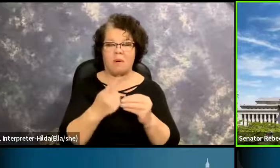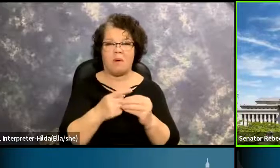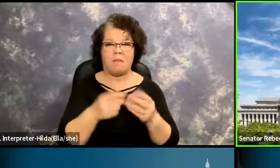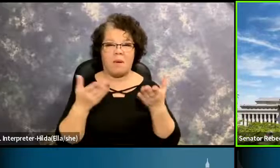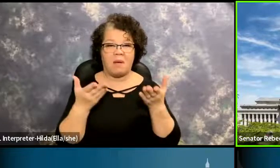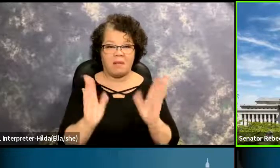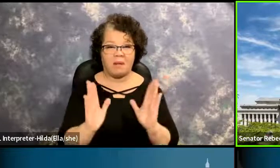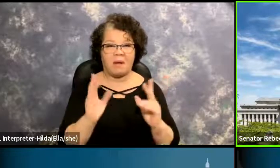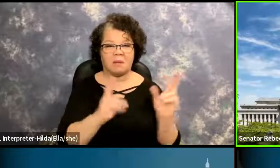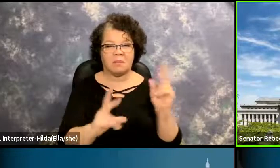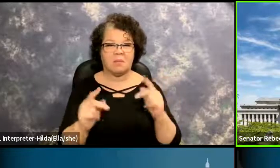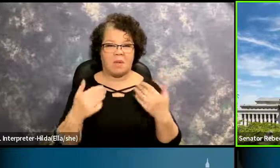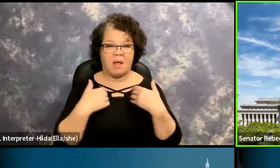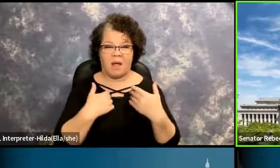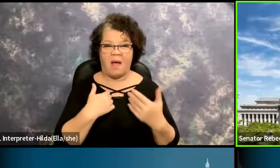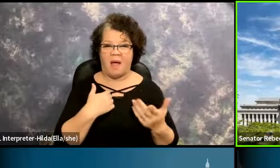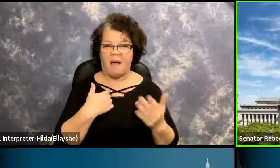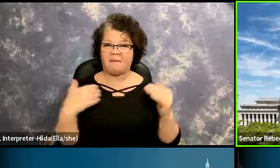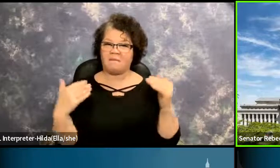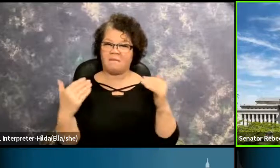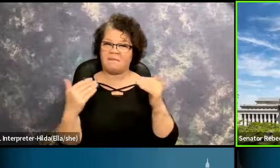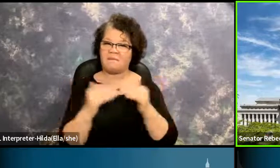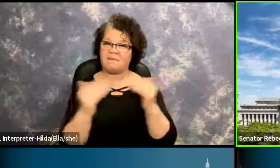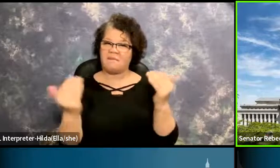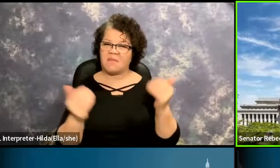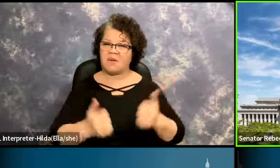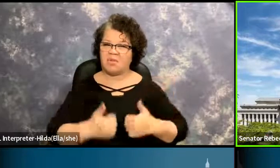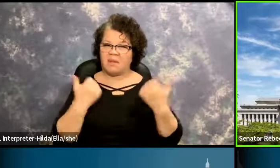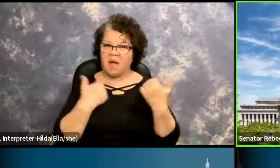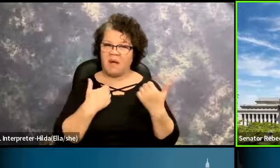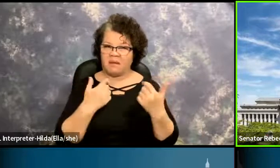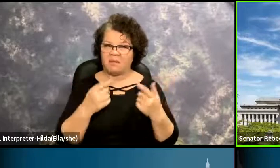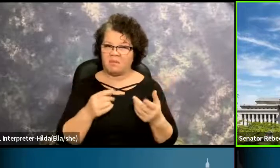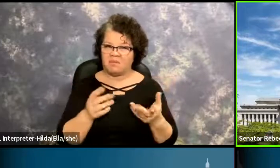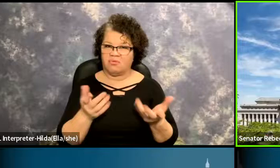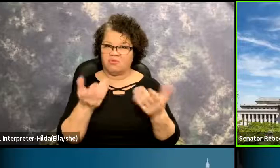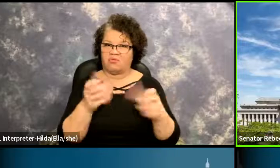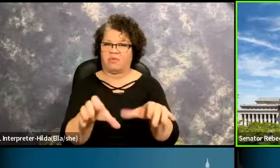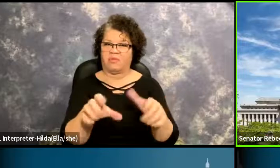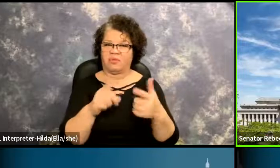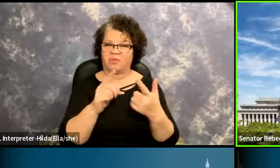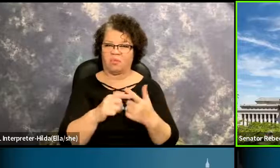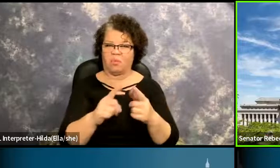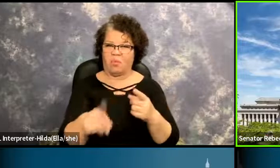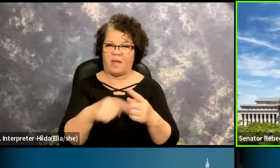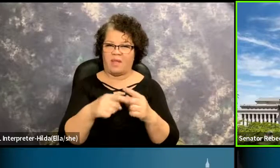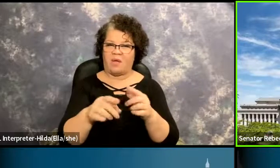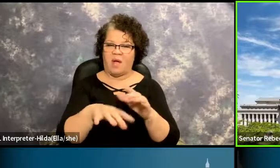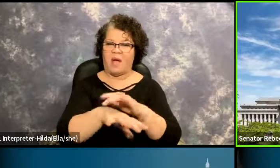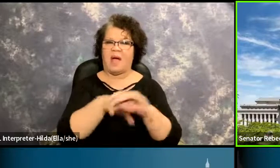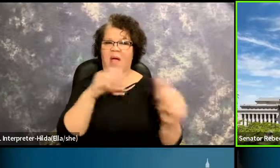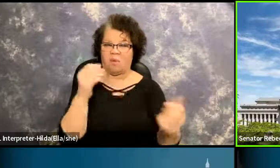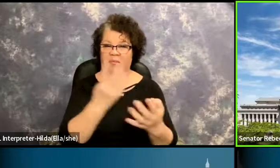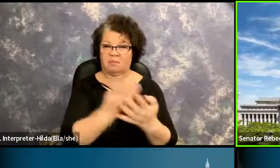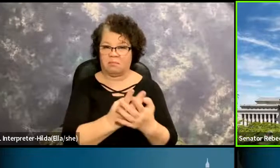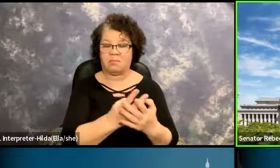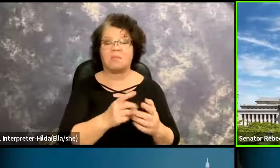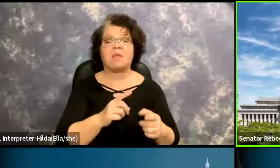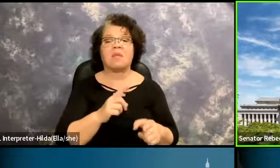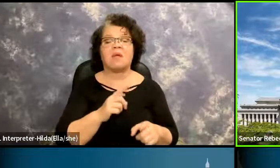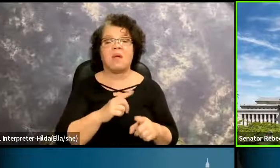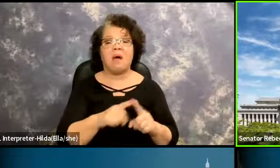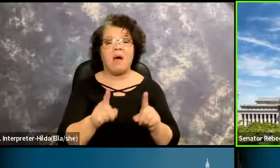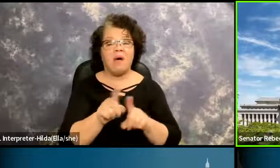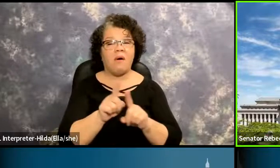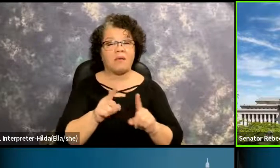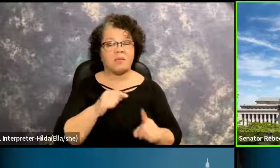have a fair shake once they've been in to get out. I also was really proud to introduce a piece of legislation that